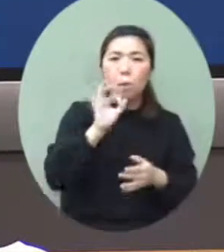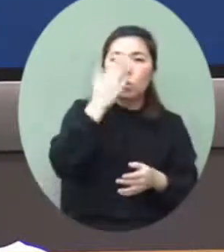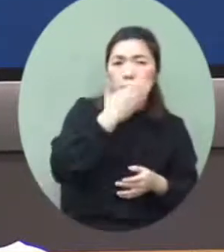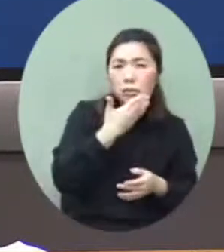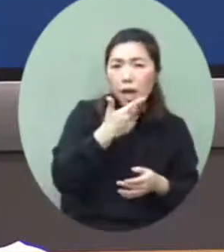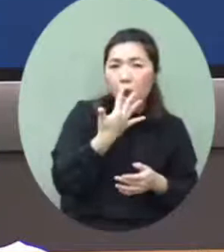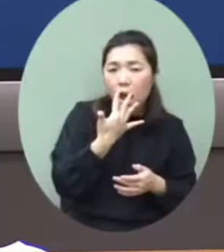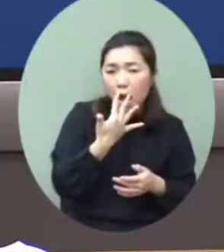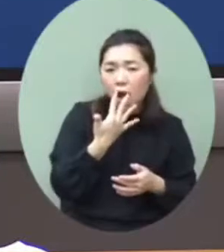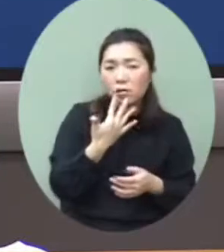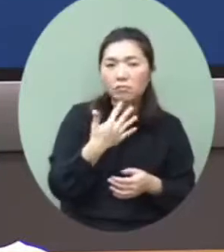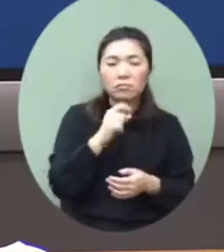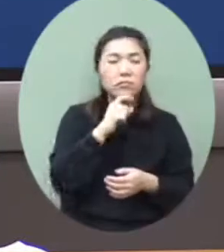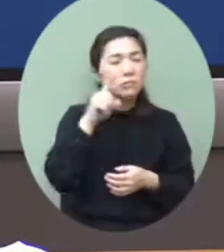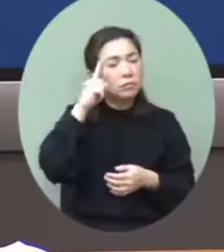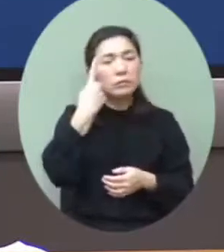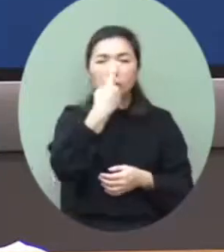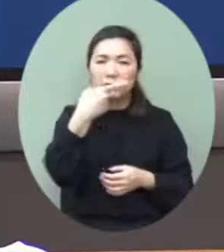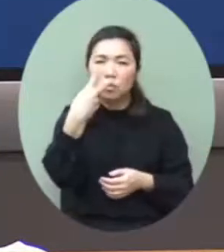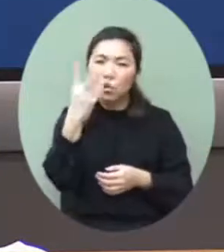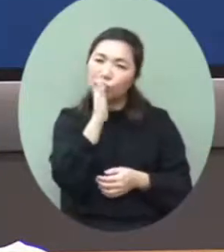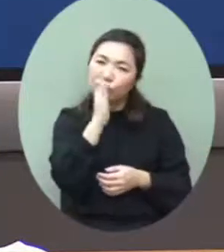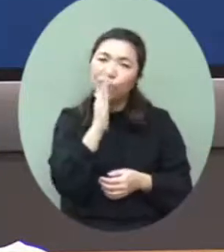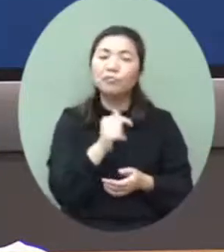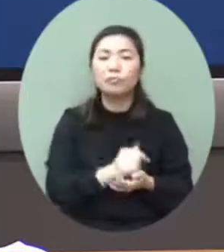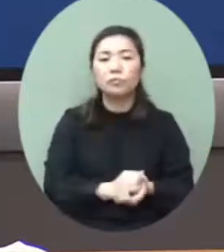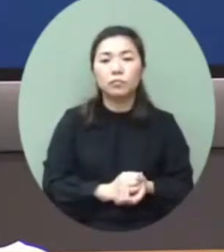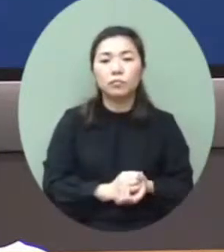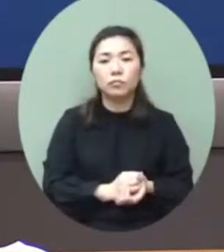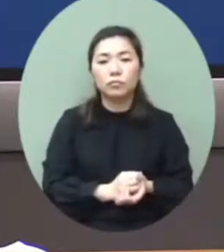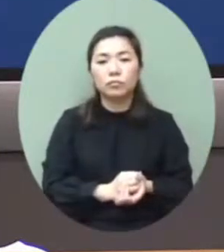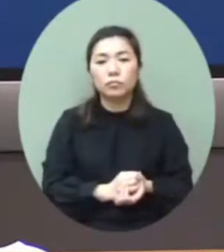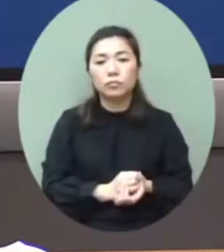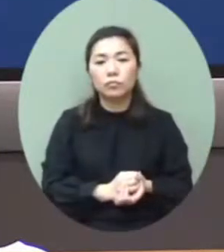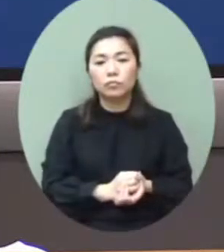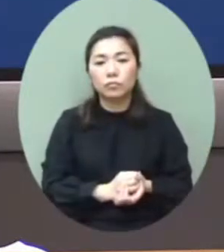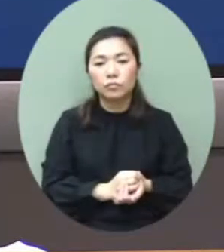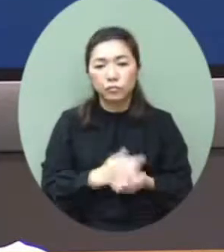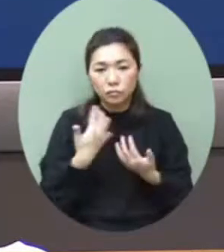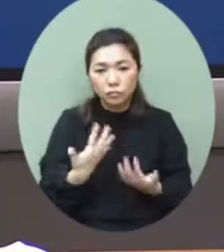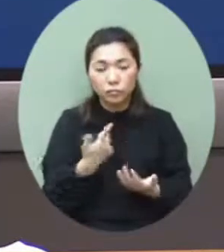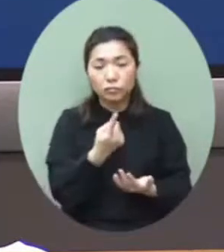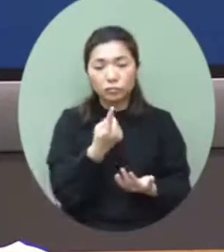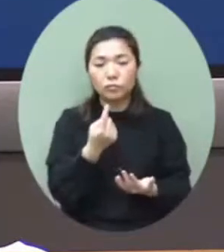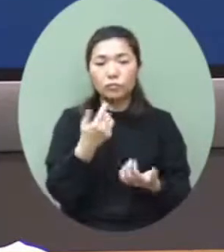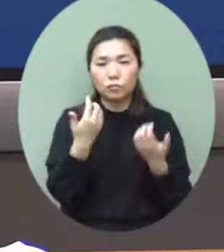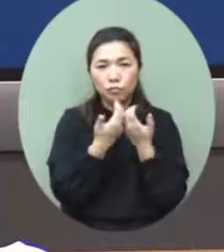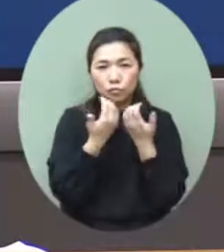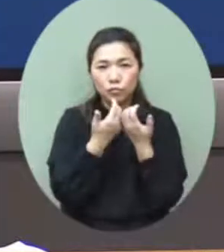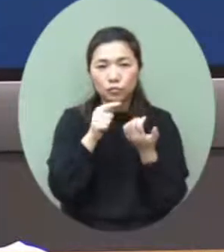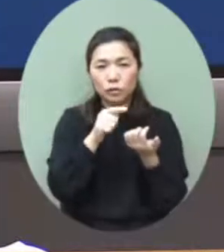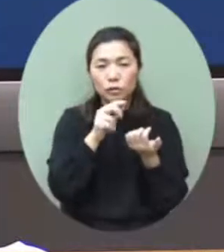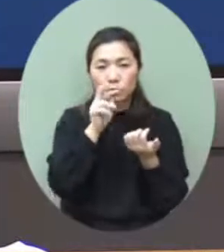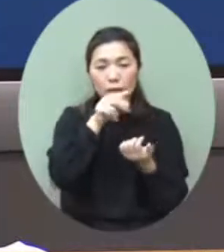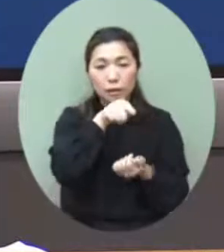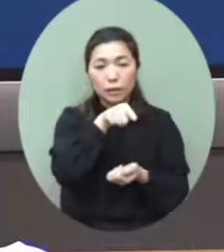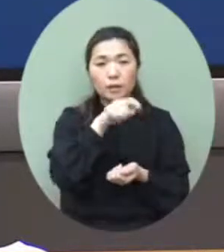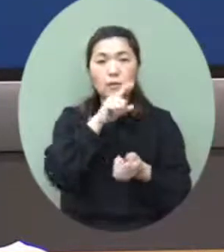3rd. So that was the case whether or not we include the RAT positive cases.